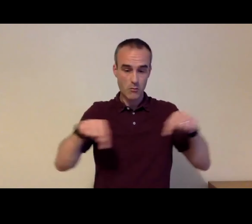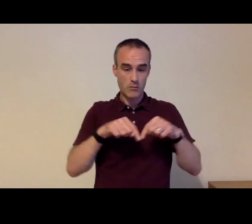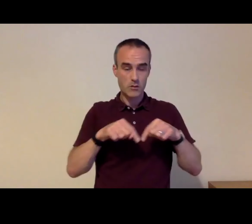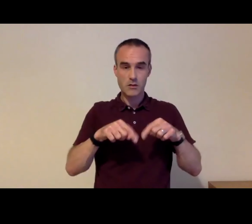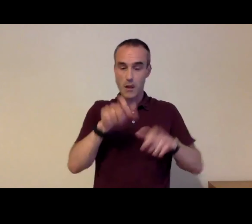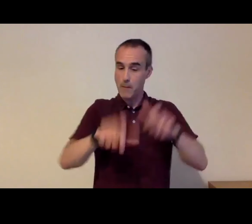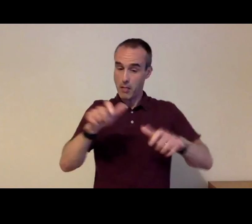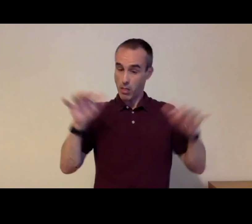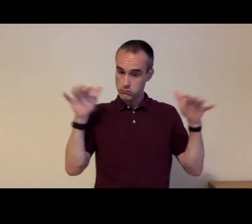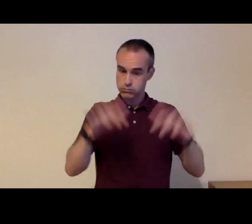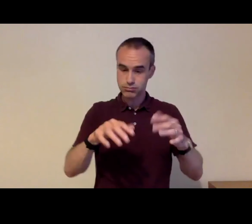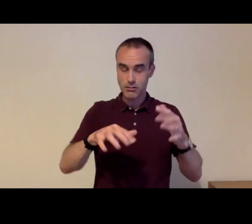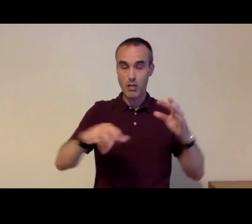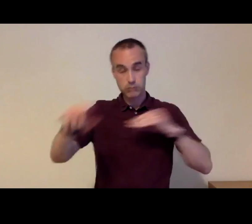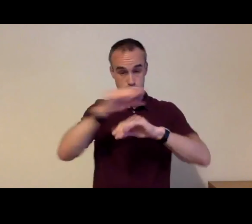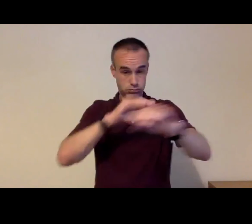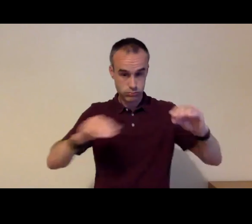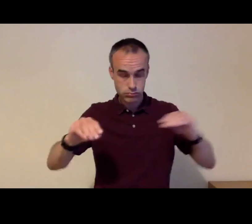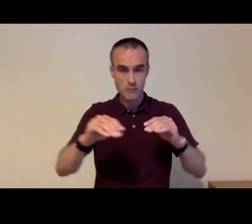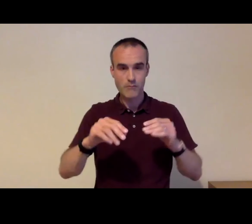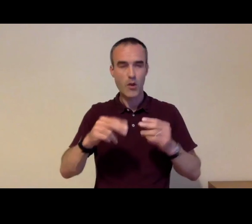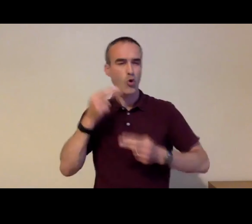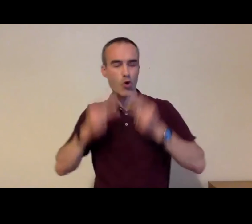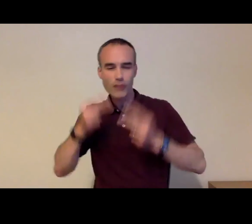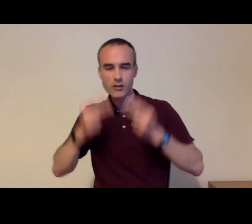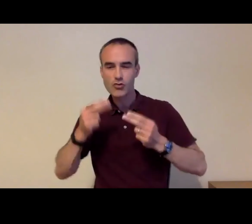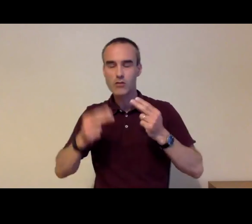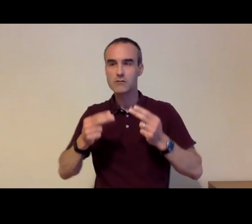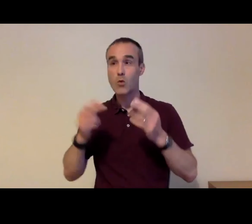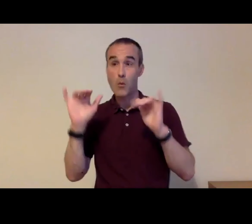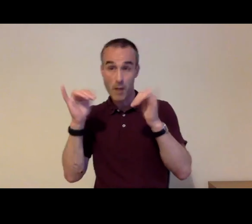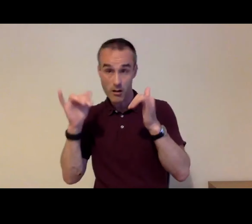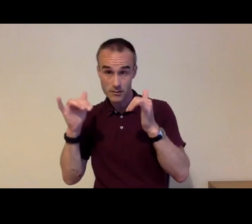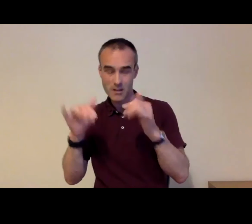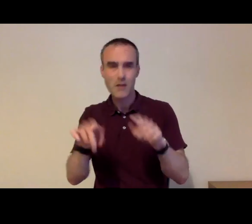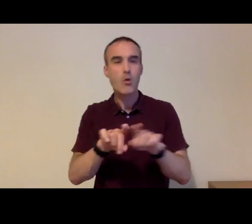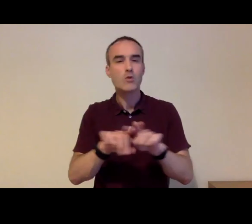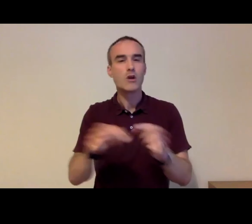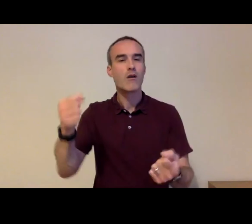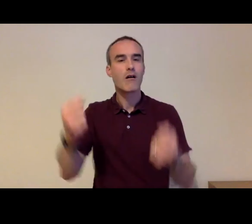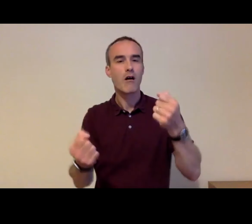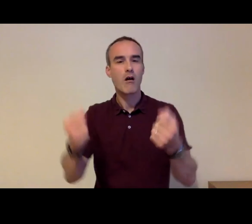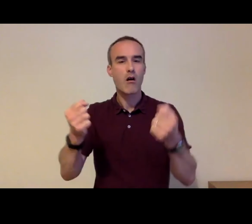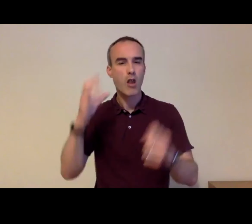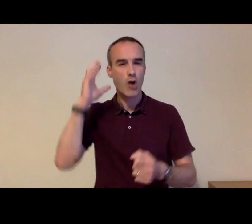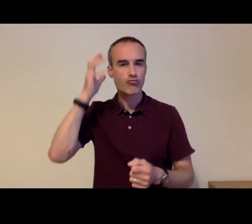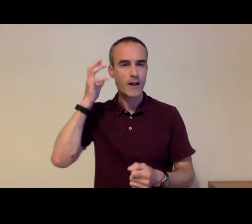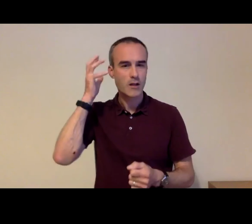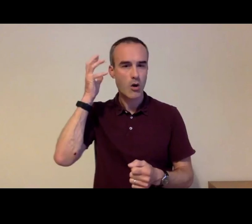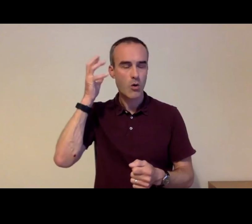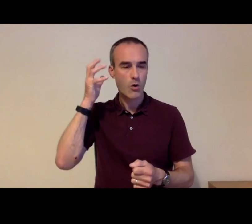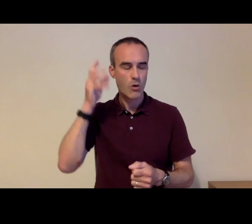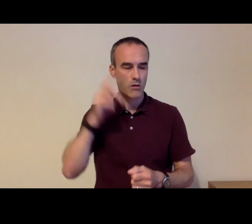restaurants or parties, even the car radio. And it's not just about the volume of